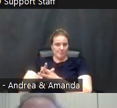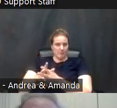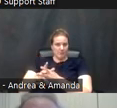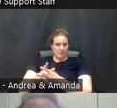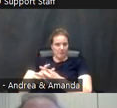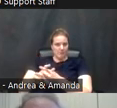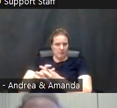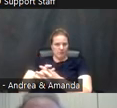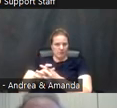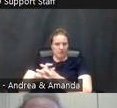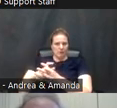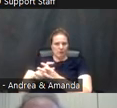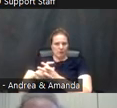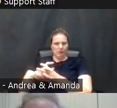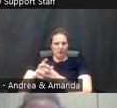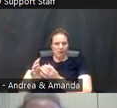I wanted to add.